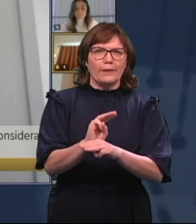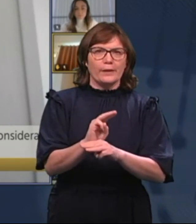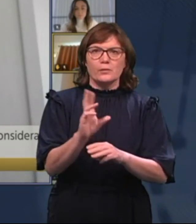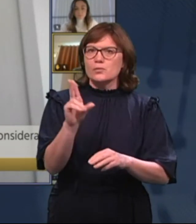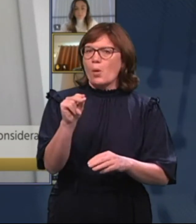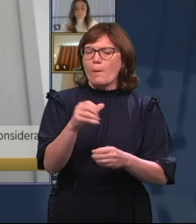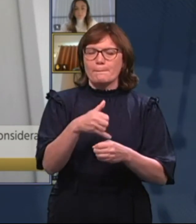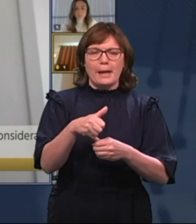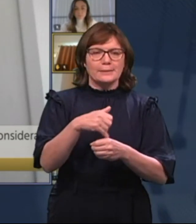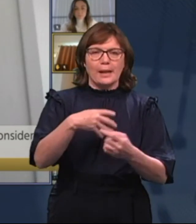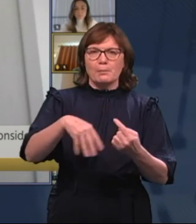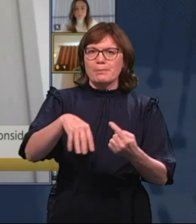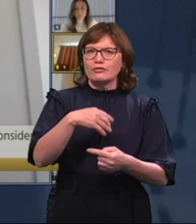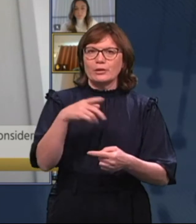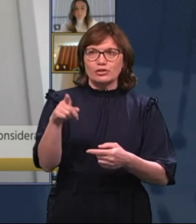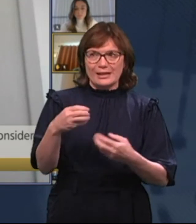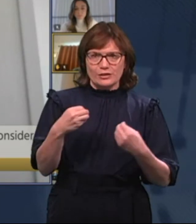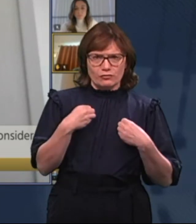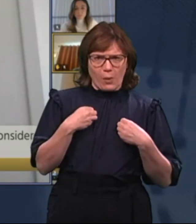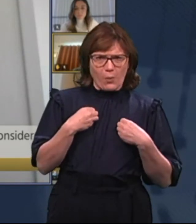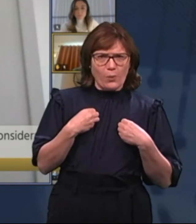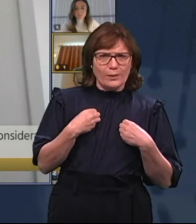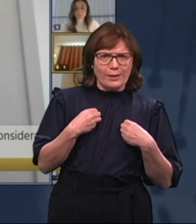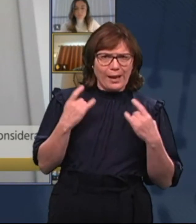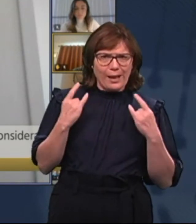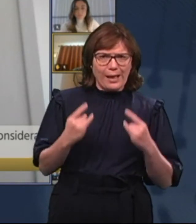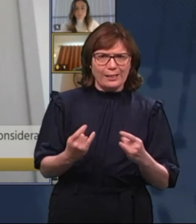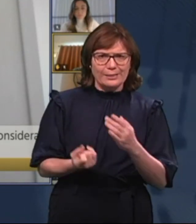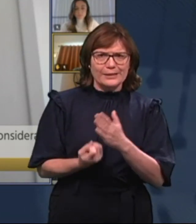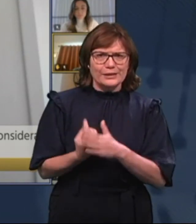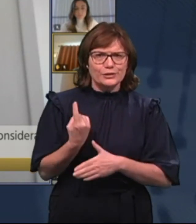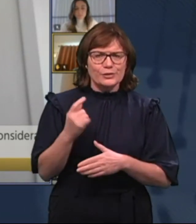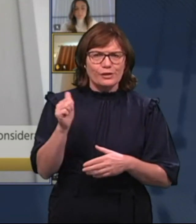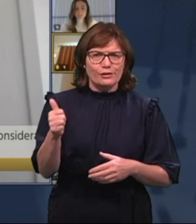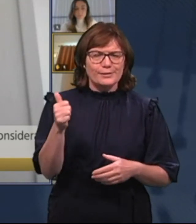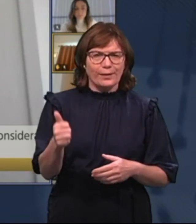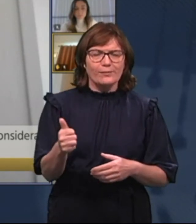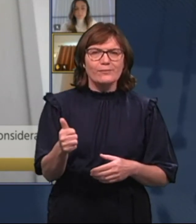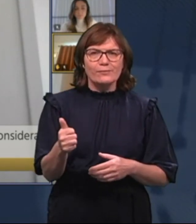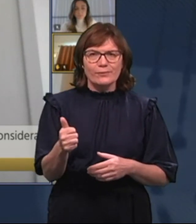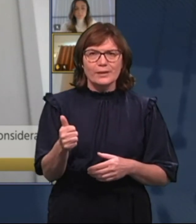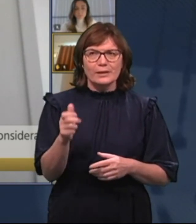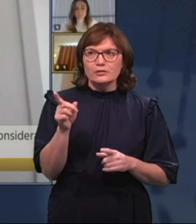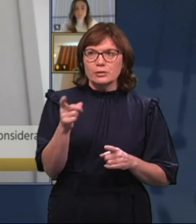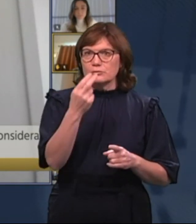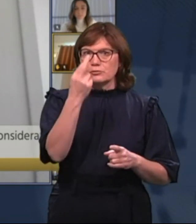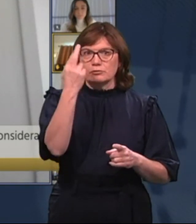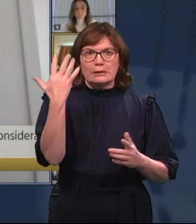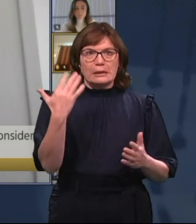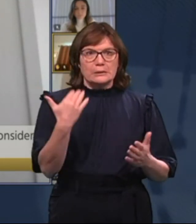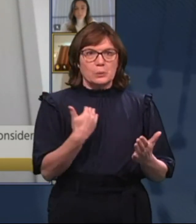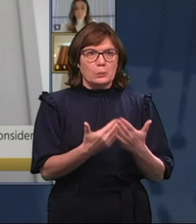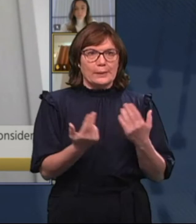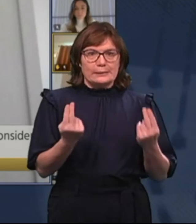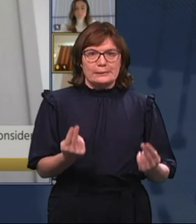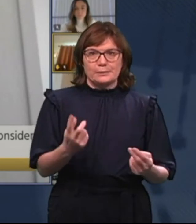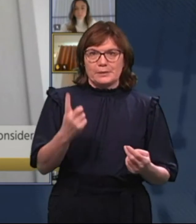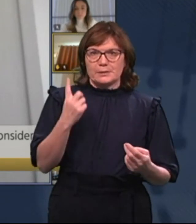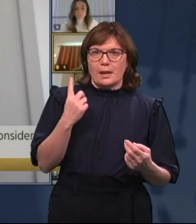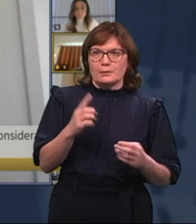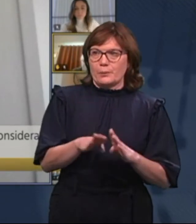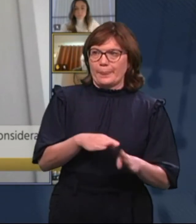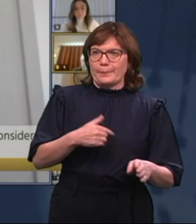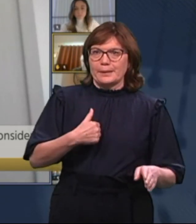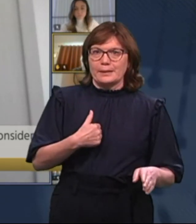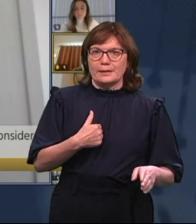all whatsoever. She has her own medical issues. She didn't kind of realise what needed to be done, I suppose.